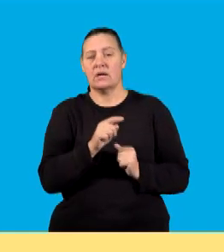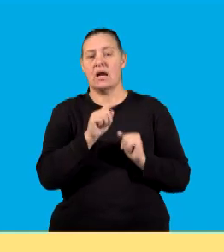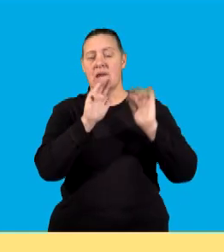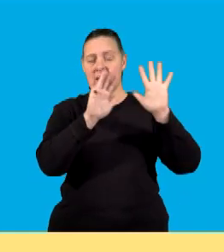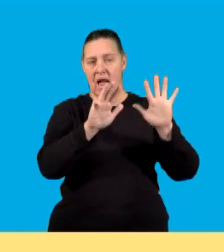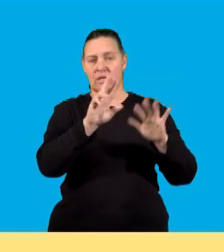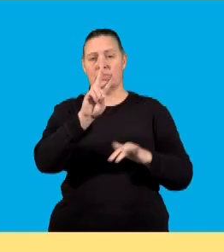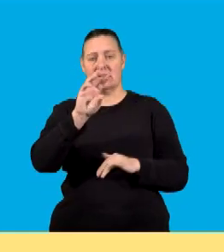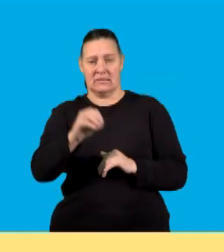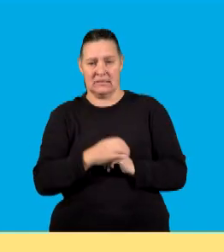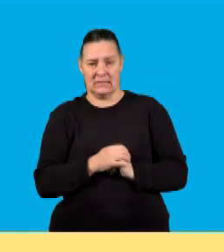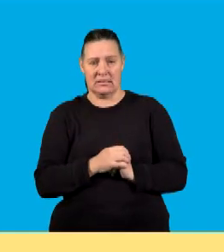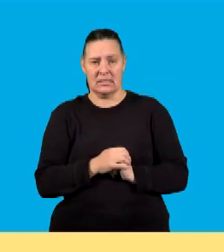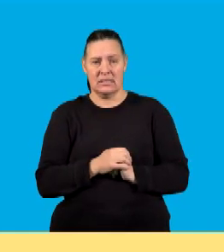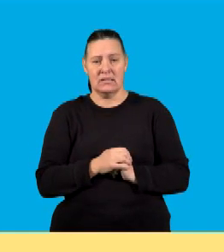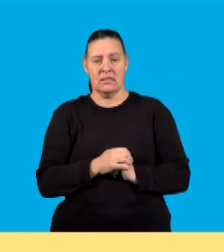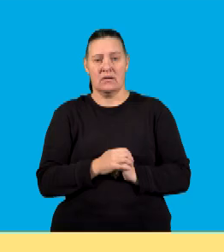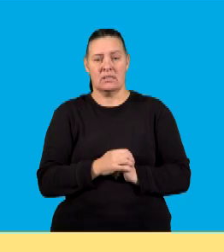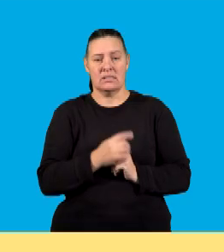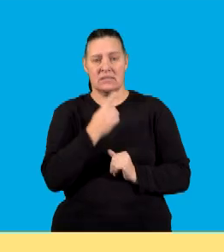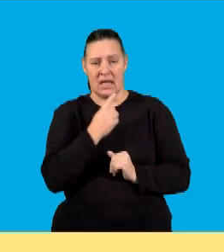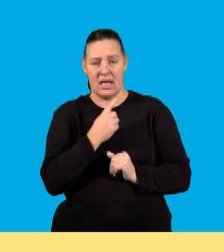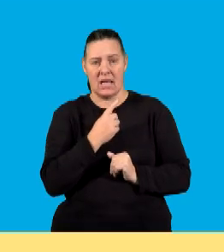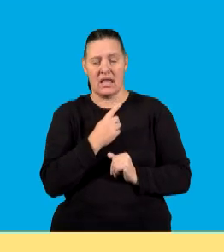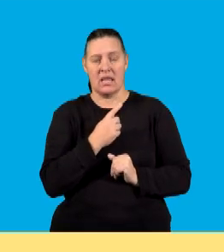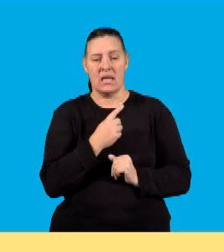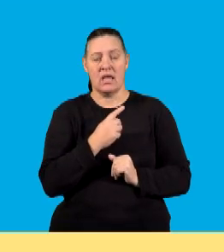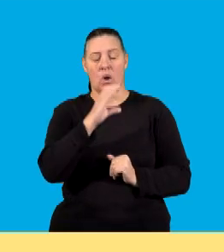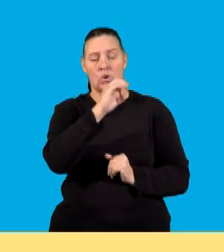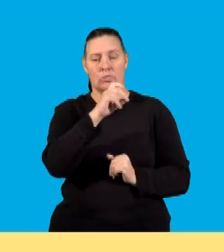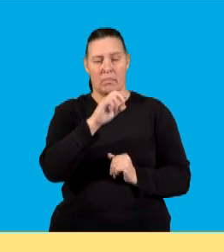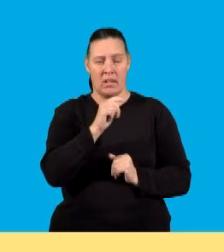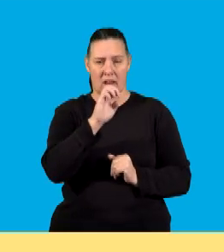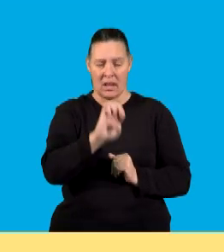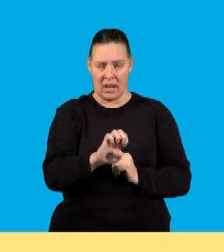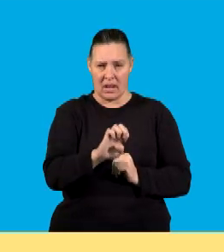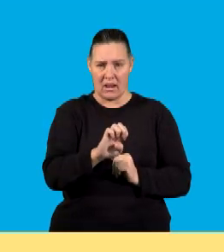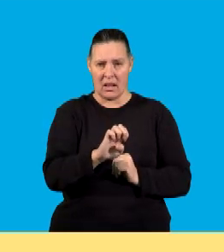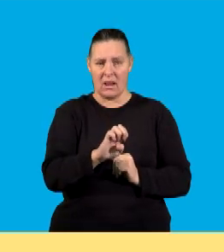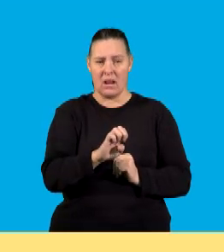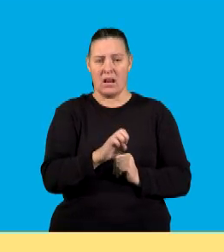are 920. So I'll come here and then I'll say consumable stores